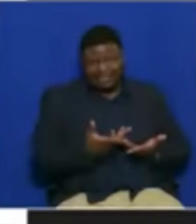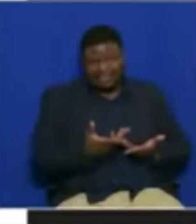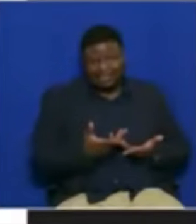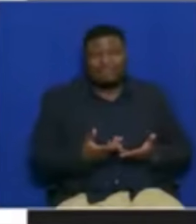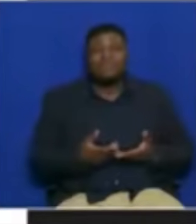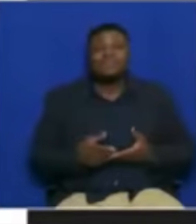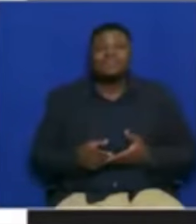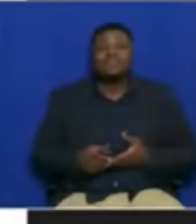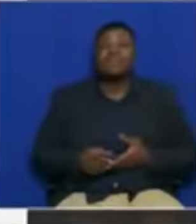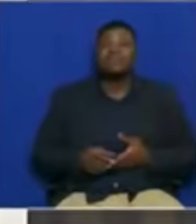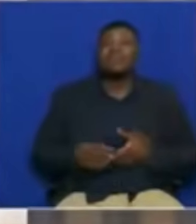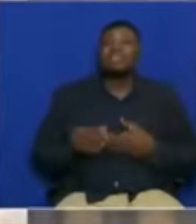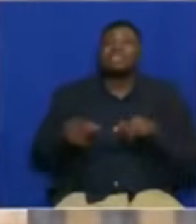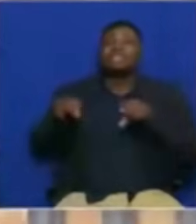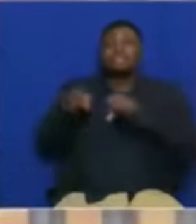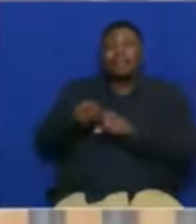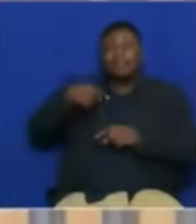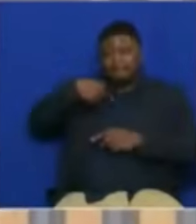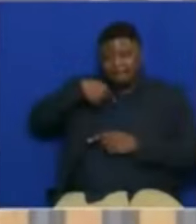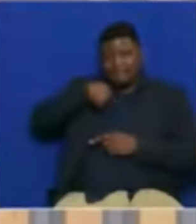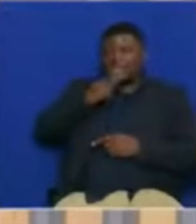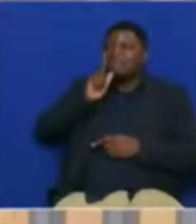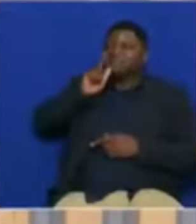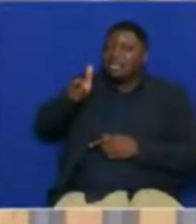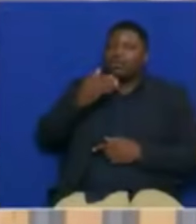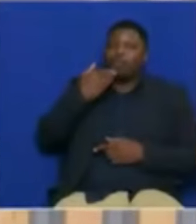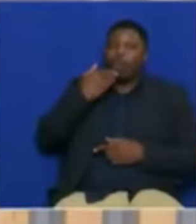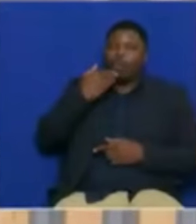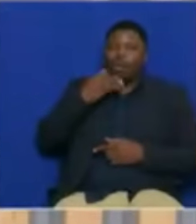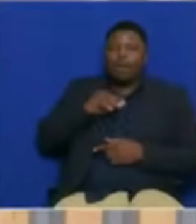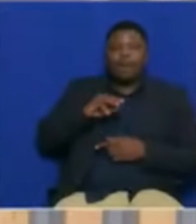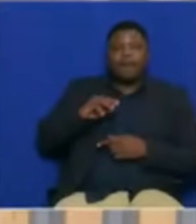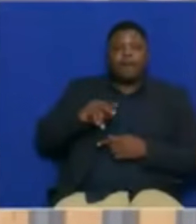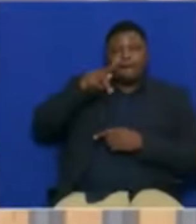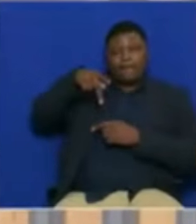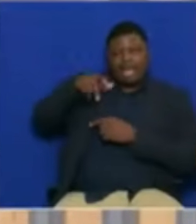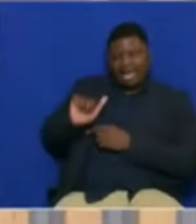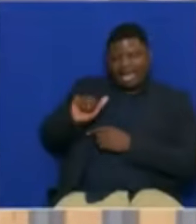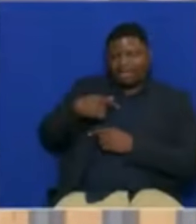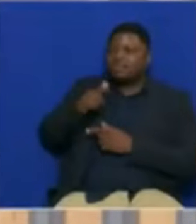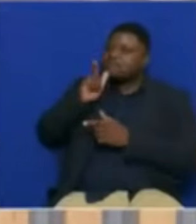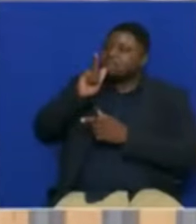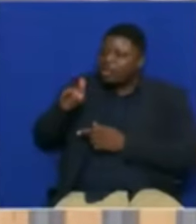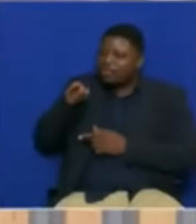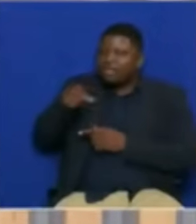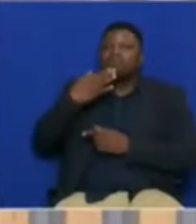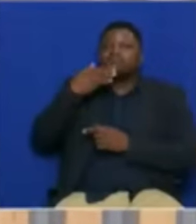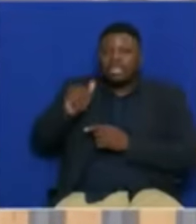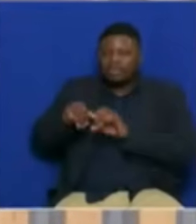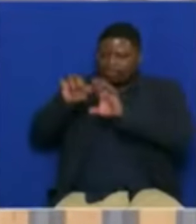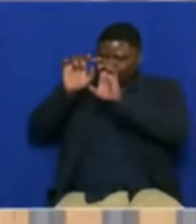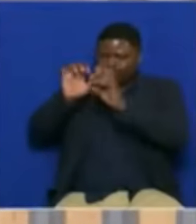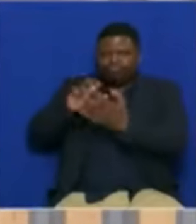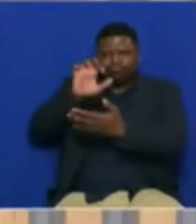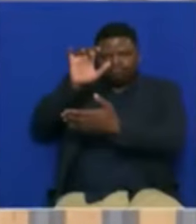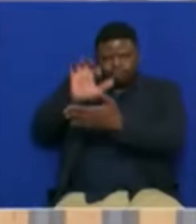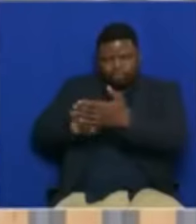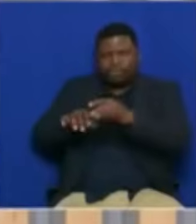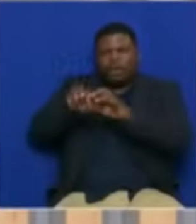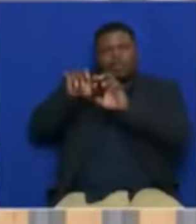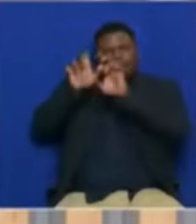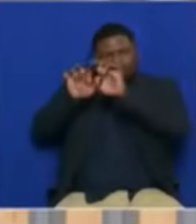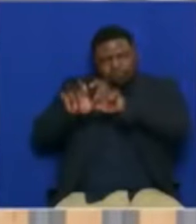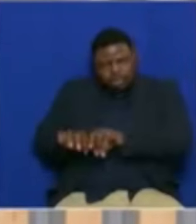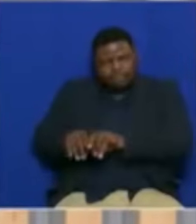my PA, type this for me, and they type. They don't know the facts, they type. So here